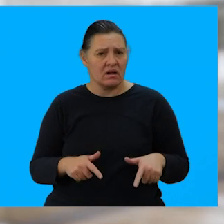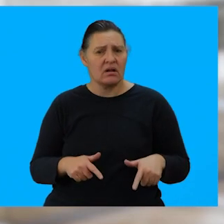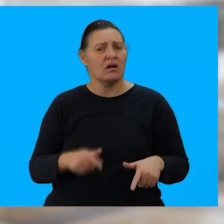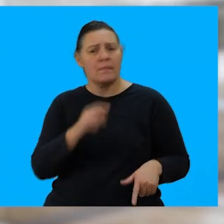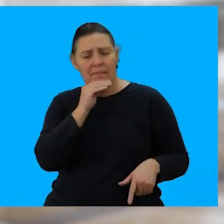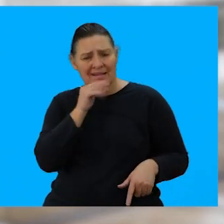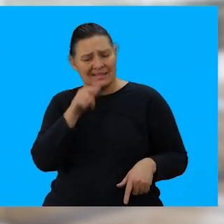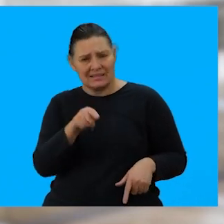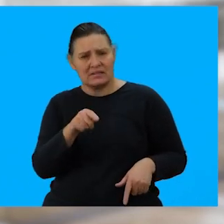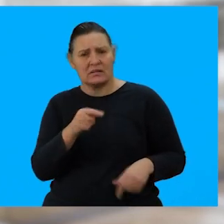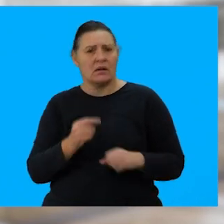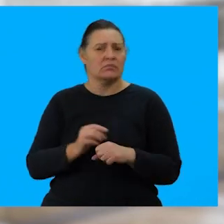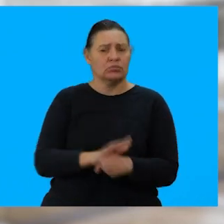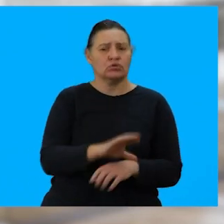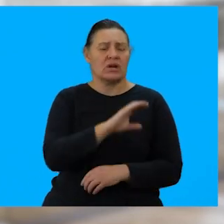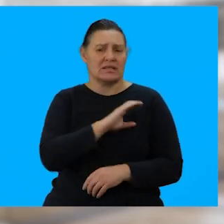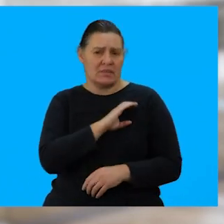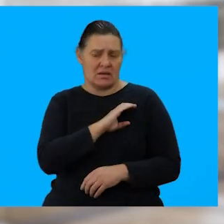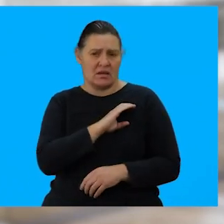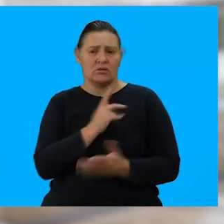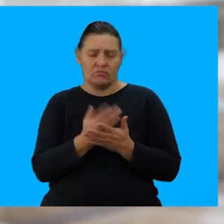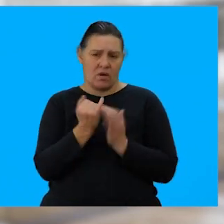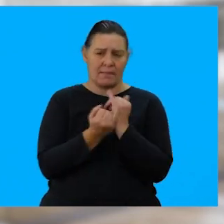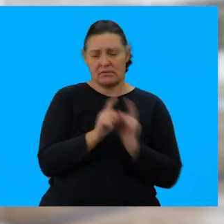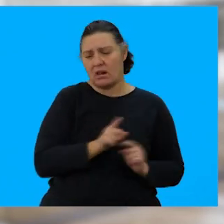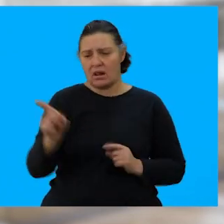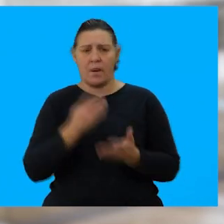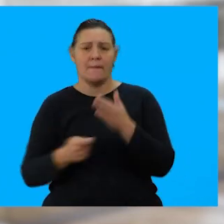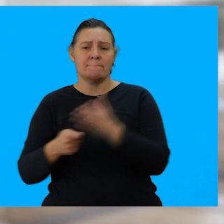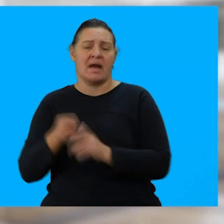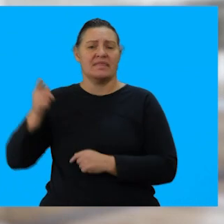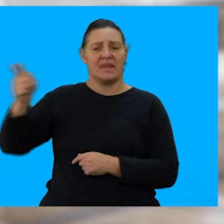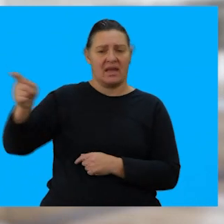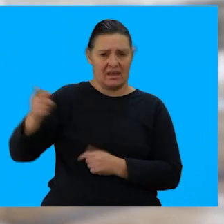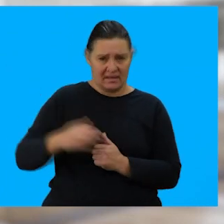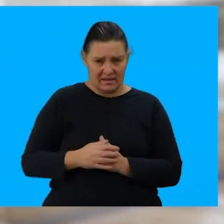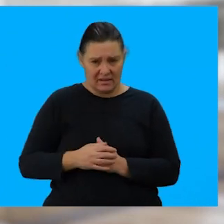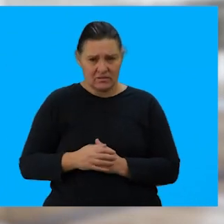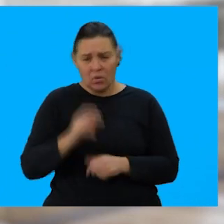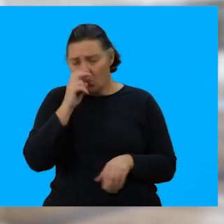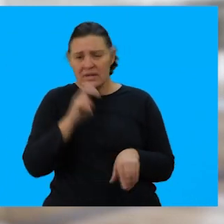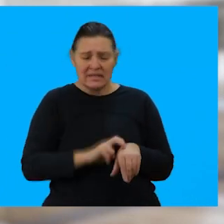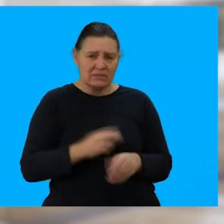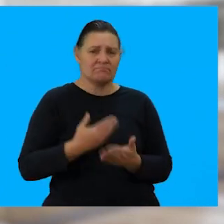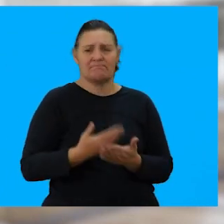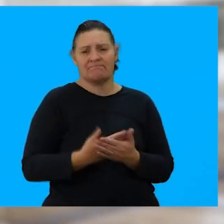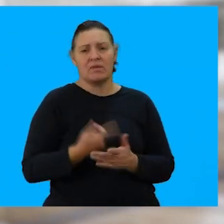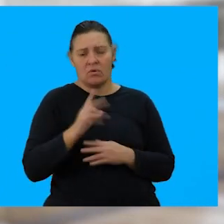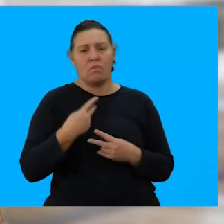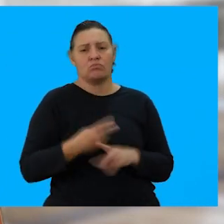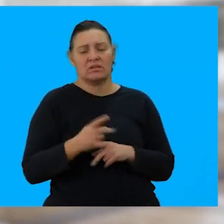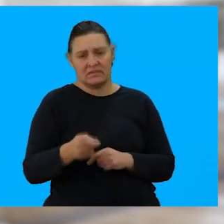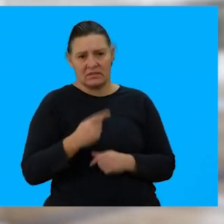in the business, then it would simply push your customers to competitors to go and buy from competitors. So you need to enable